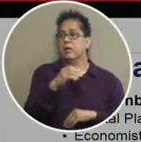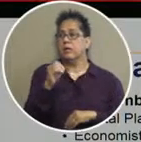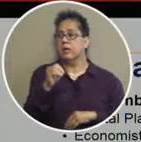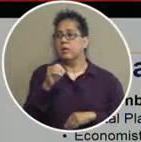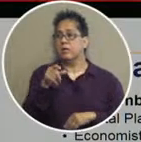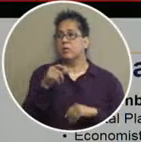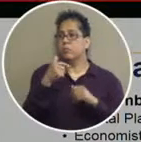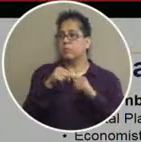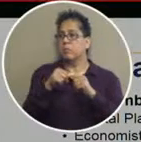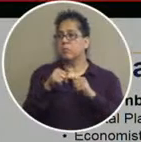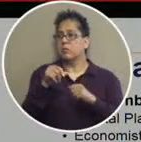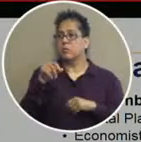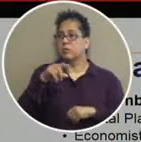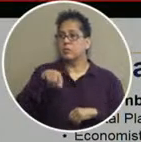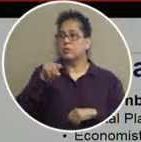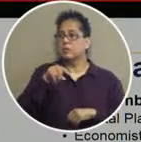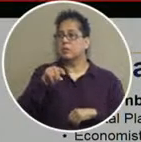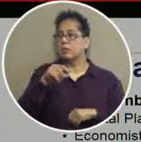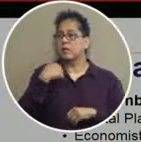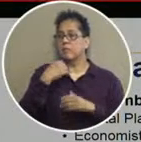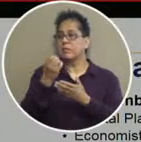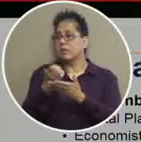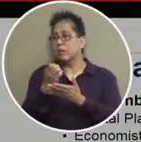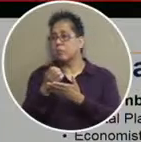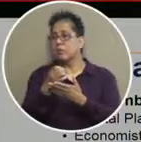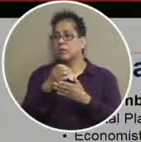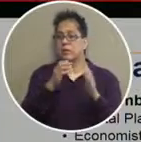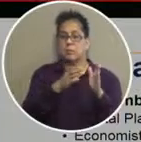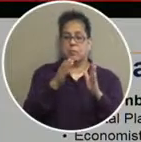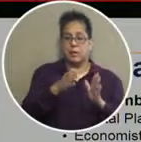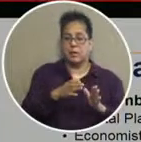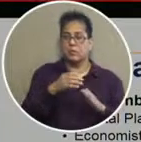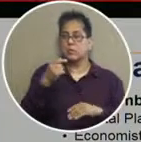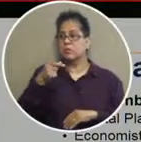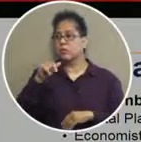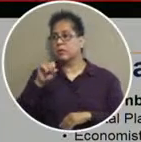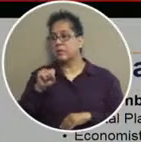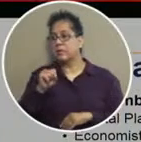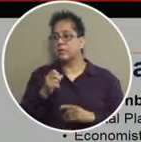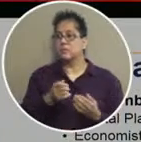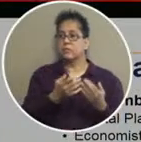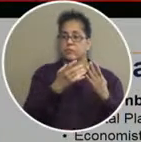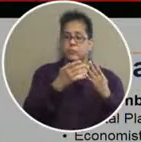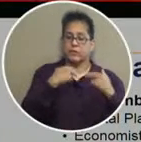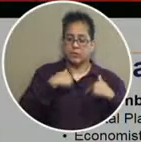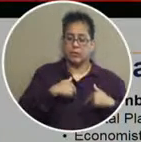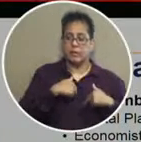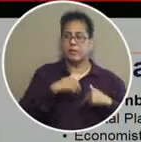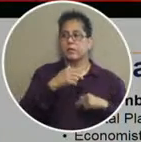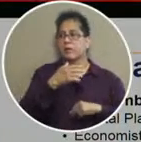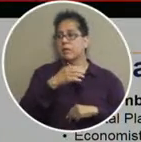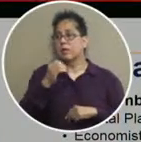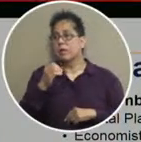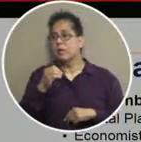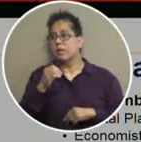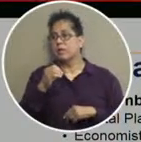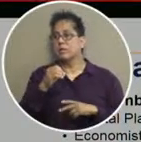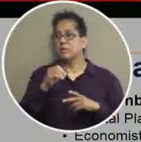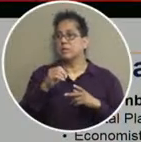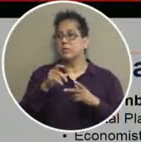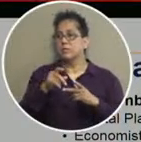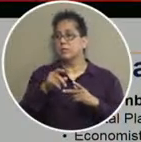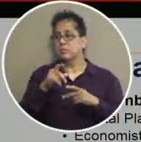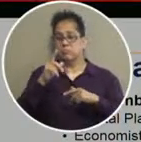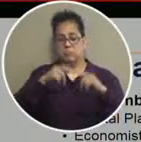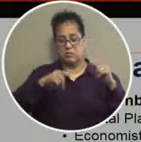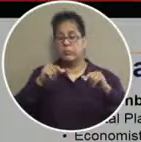the team members that are on this group. We have economists, a planner, GIS analyst, and also fire and health department staff, and a data scientist. So it's a pretty diverse